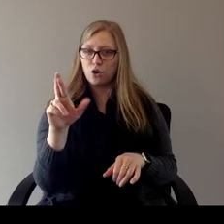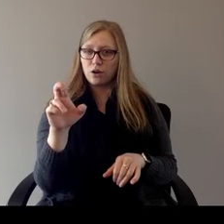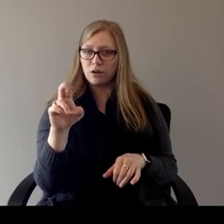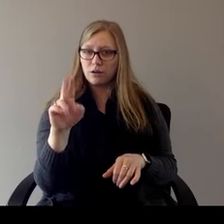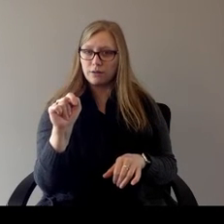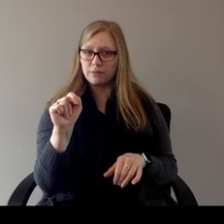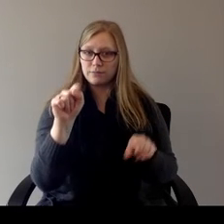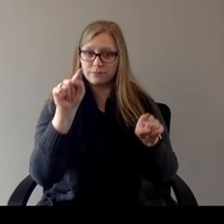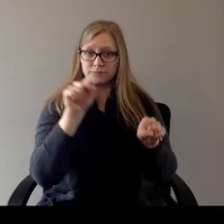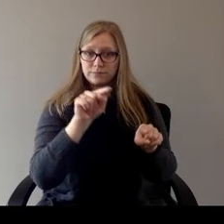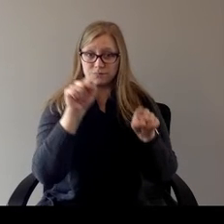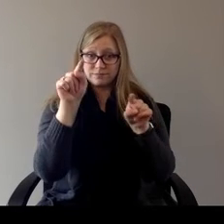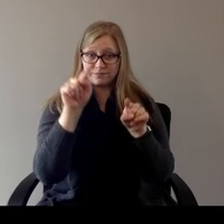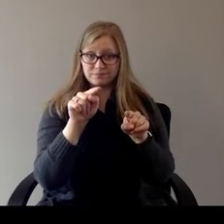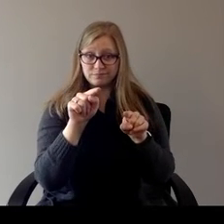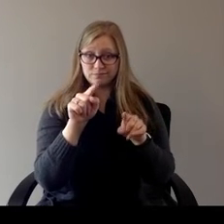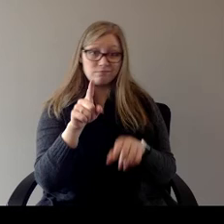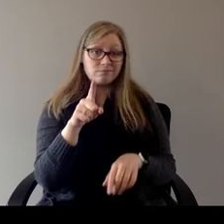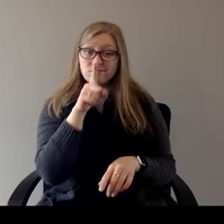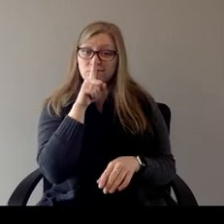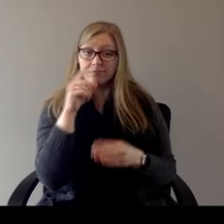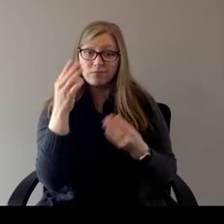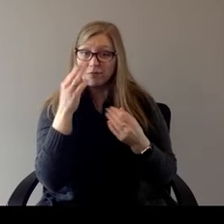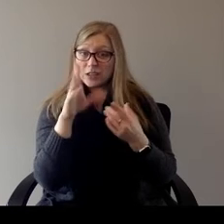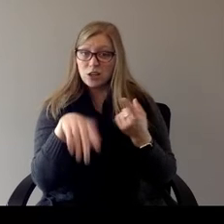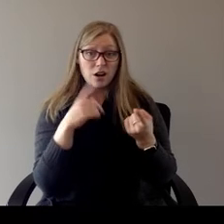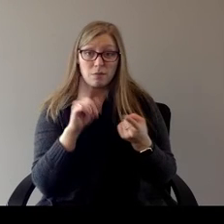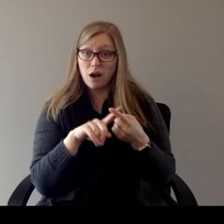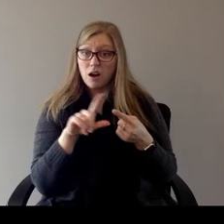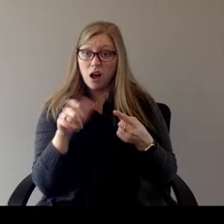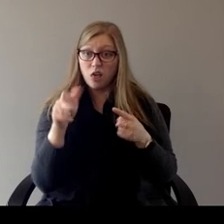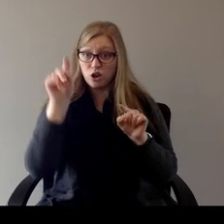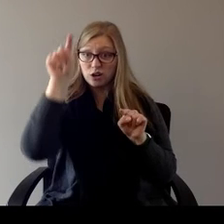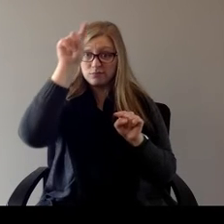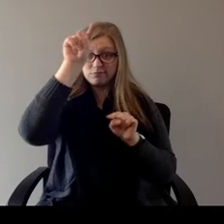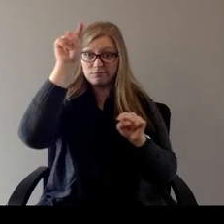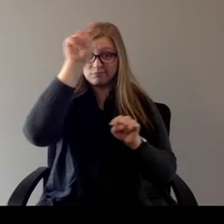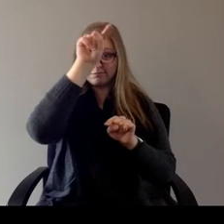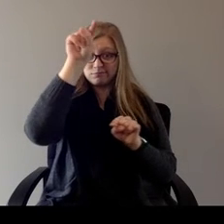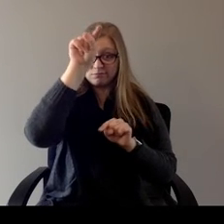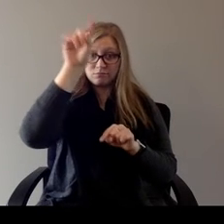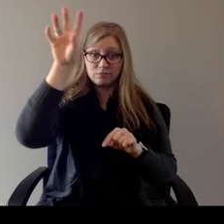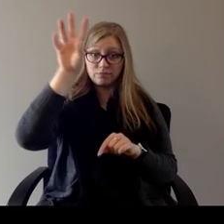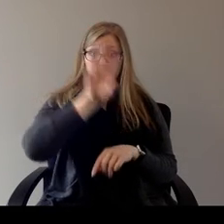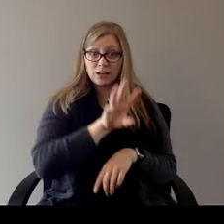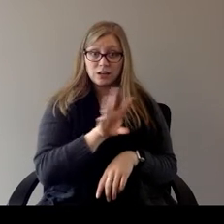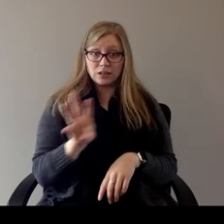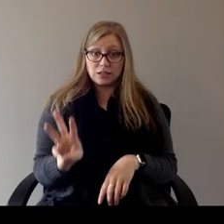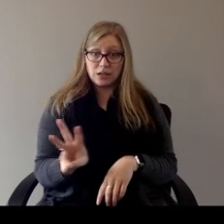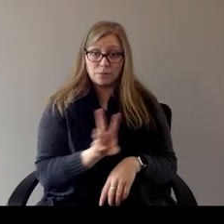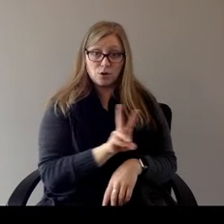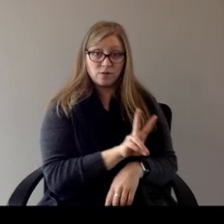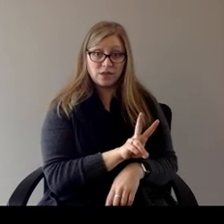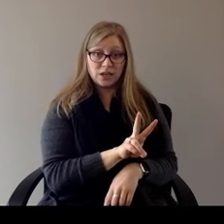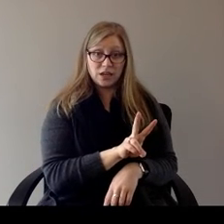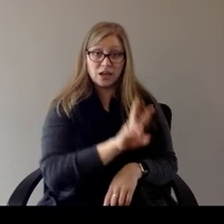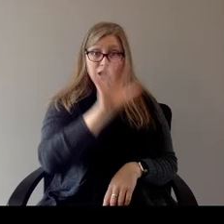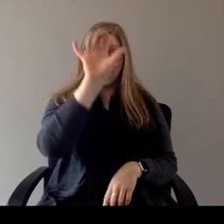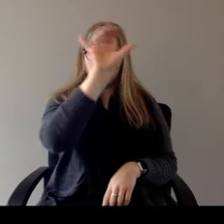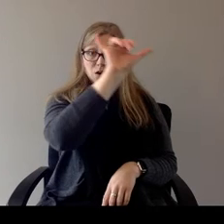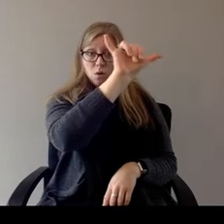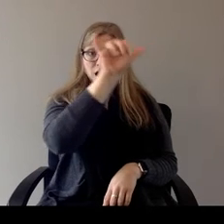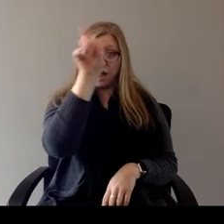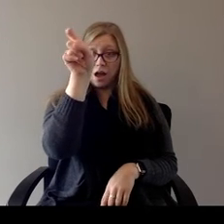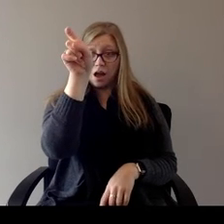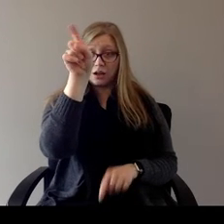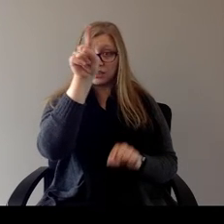can see that we have no information about these other sides on the ends, the WV and the YX. So we